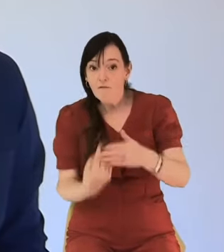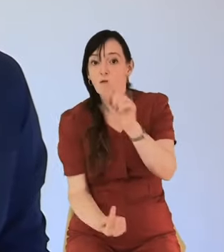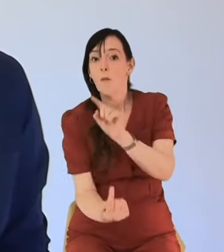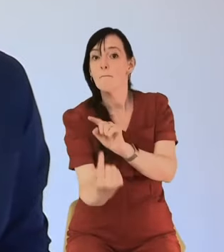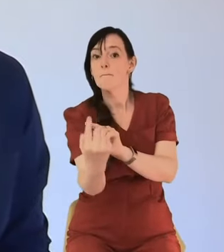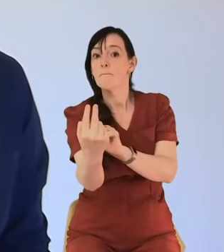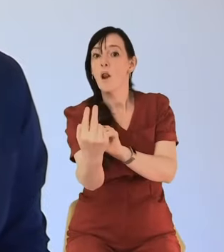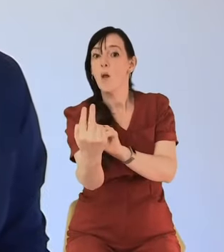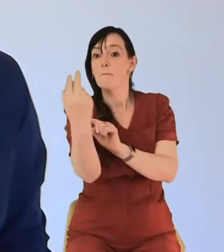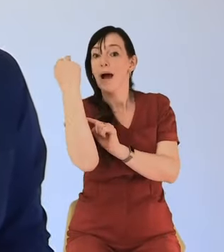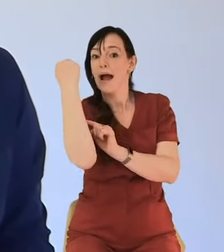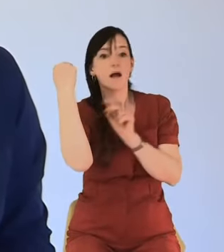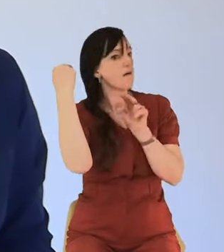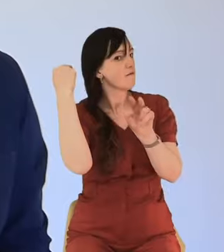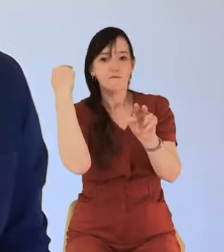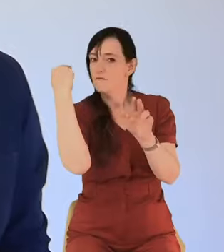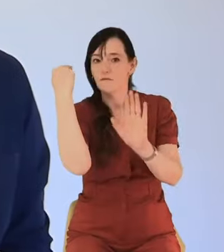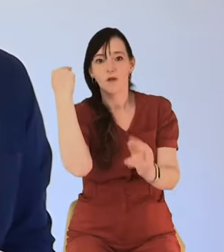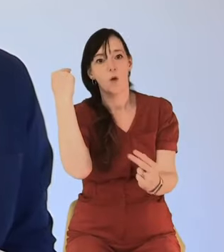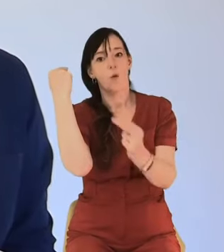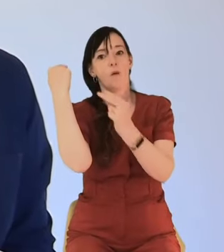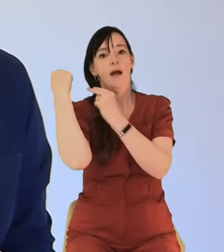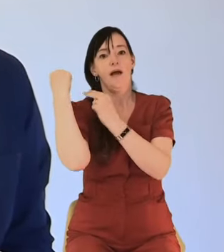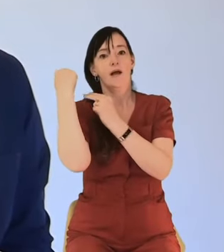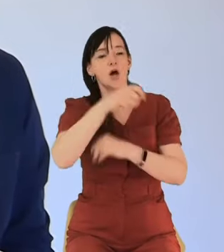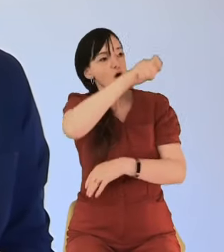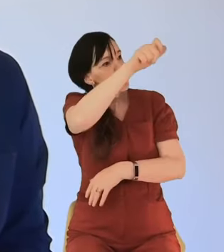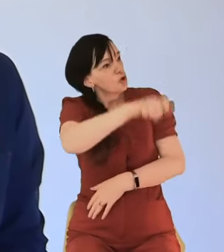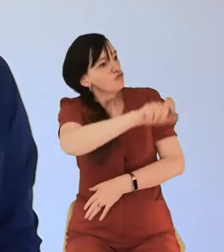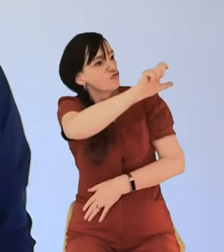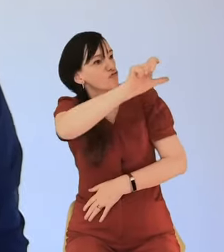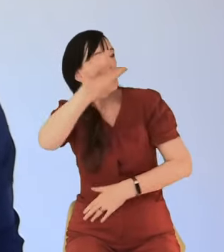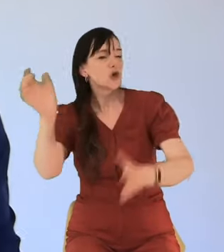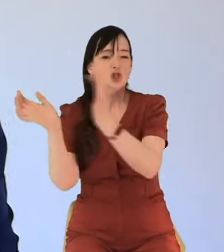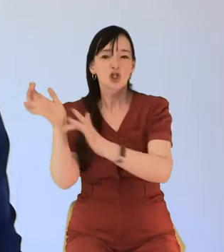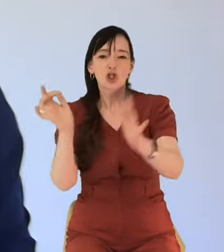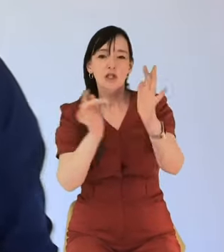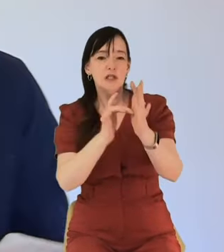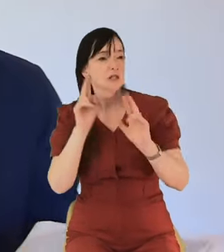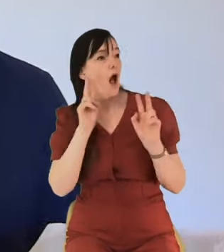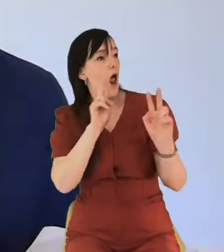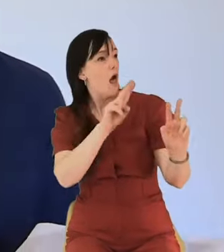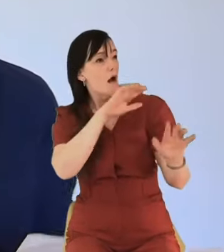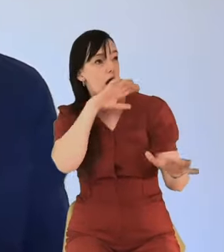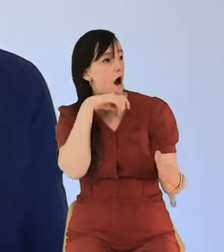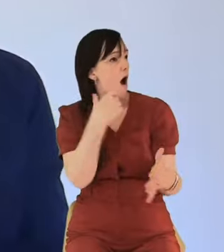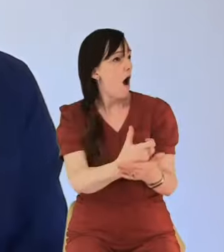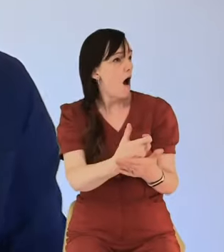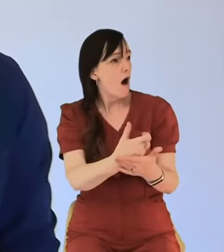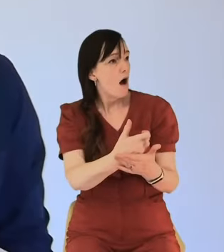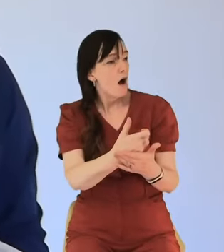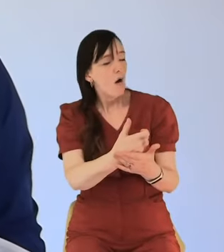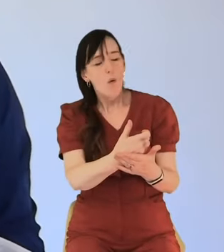cross. Look at Jesus. See a love that is prepared to lay down its life for